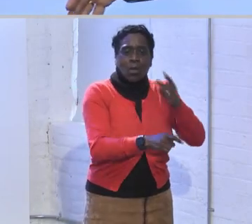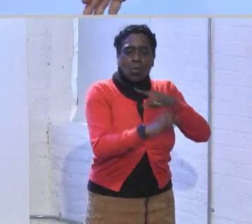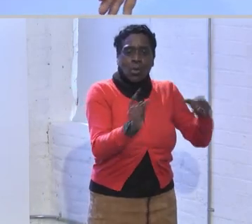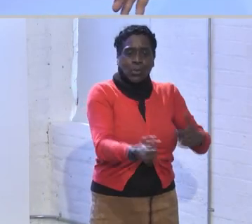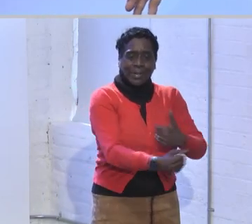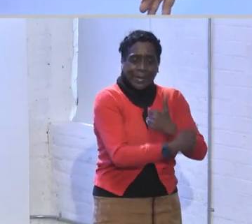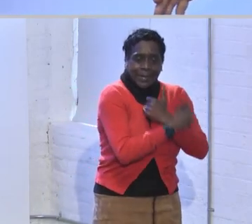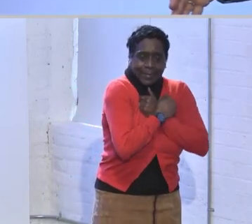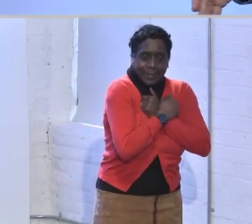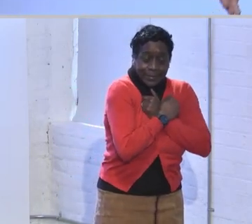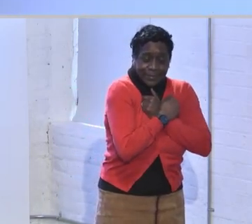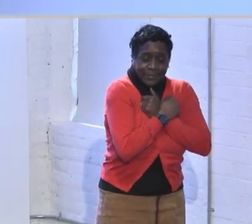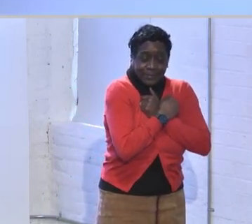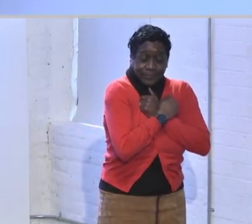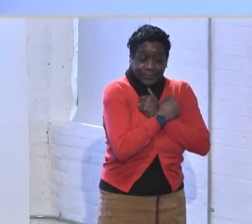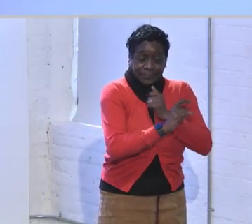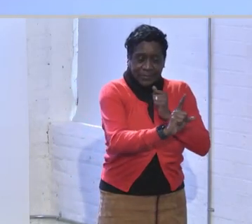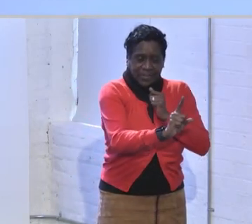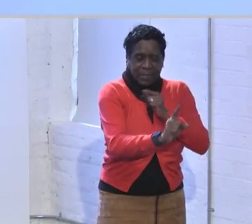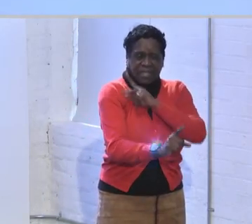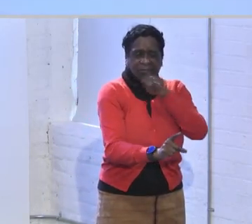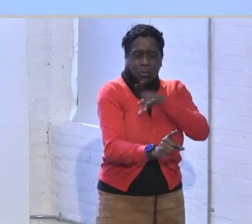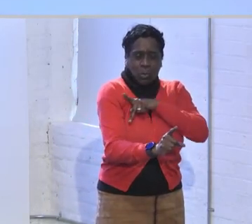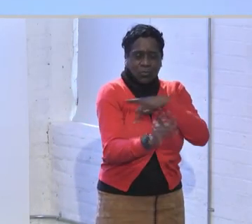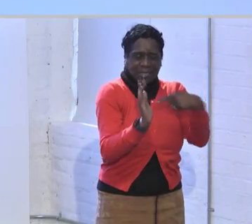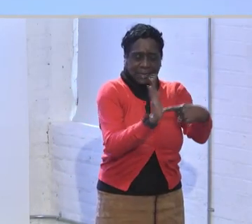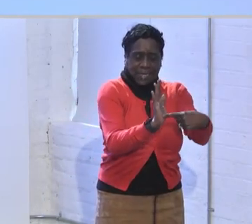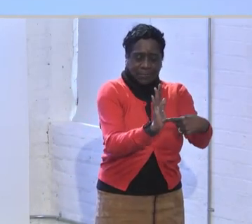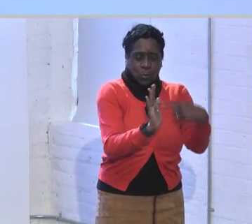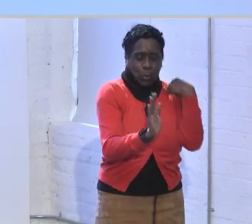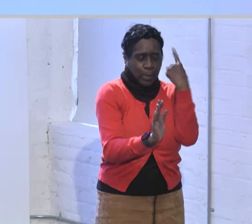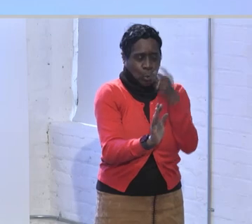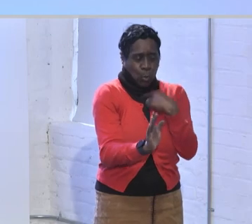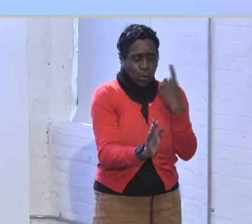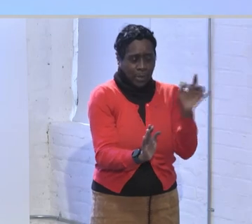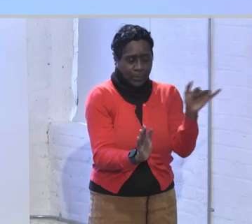love. I'll give you a personal example, all right? So